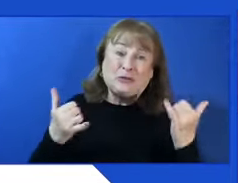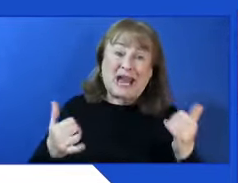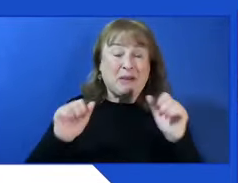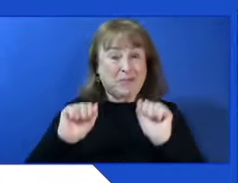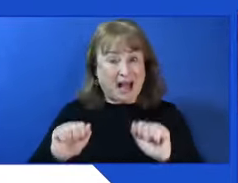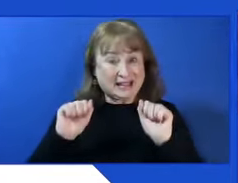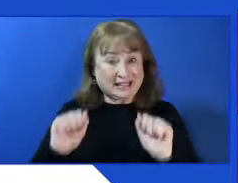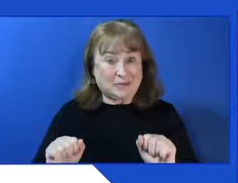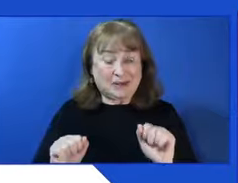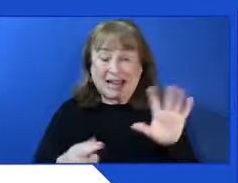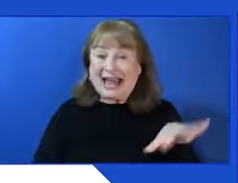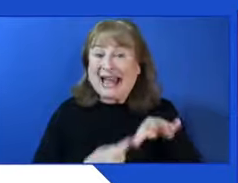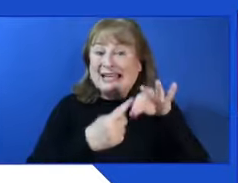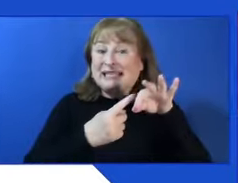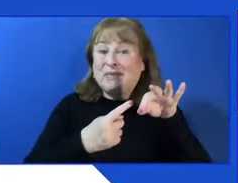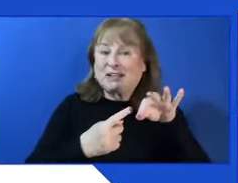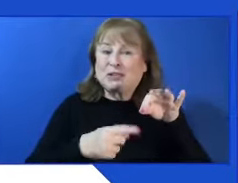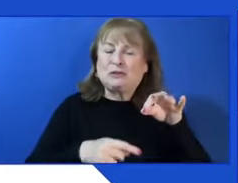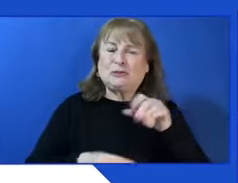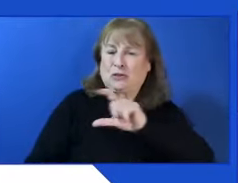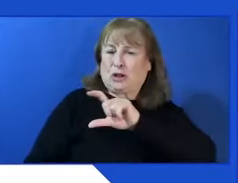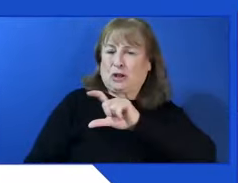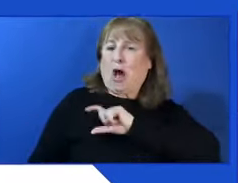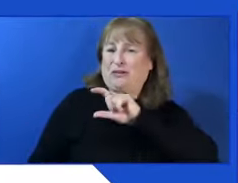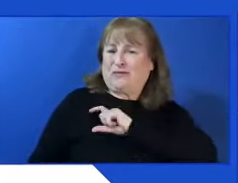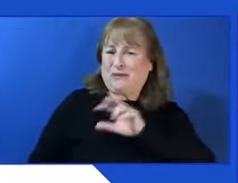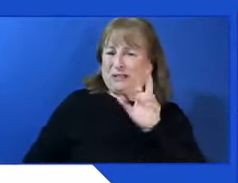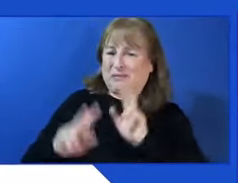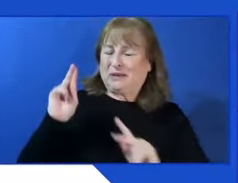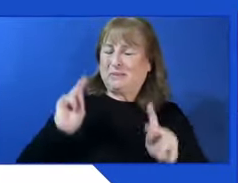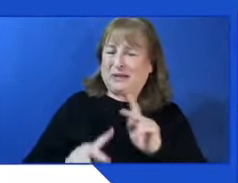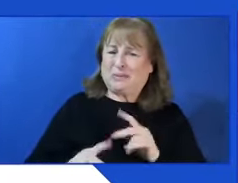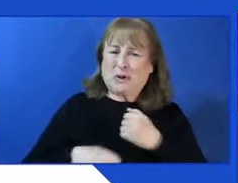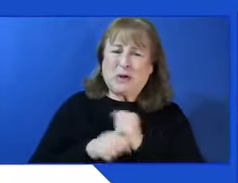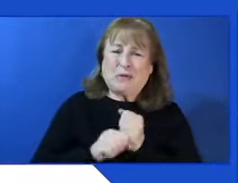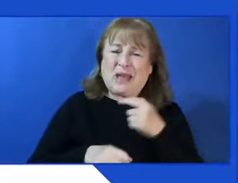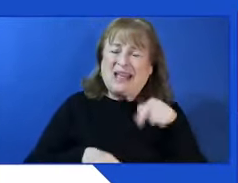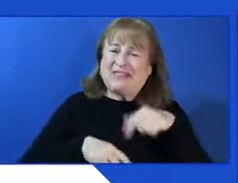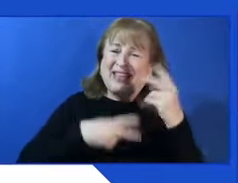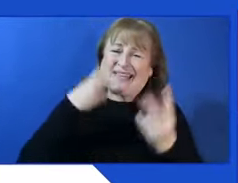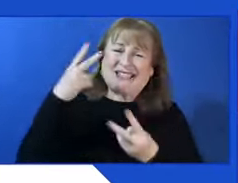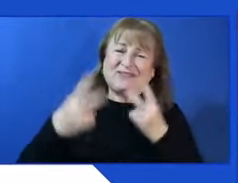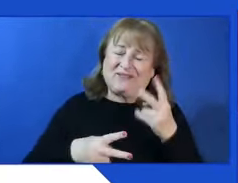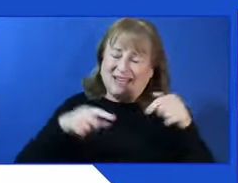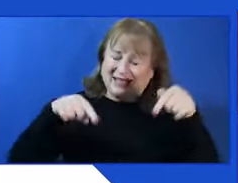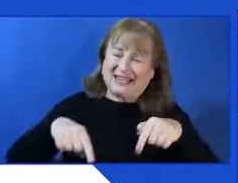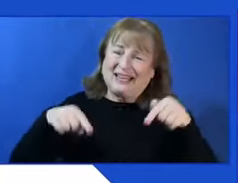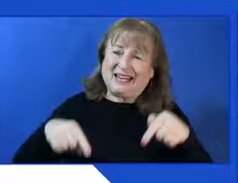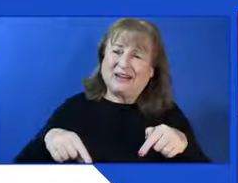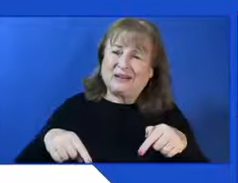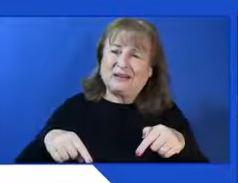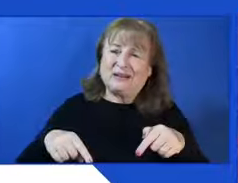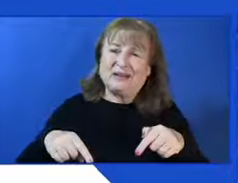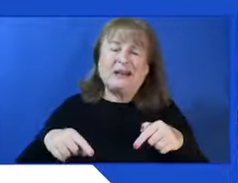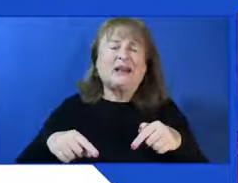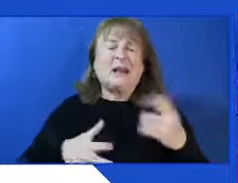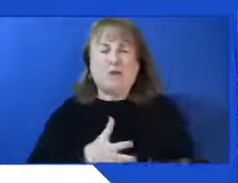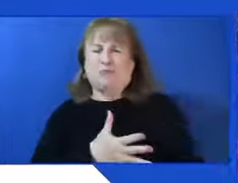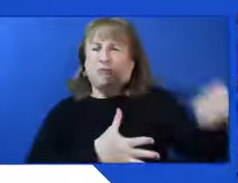and especially to the law enforcement agencies who made our visit to the nation's capital a